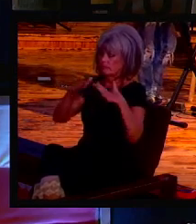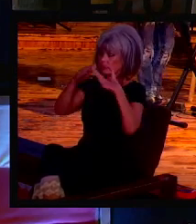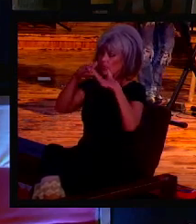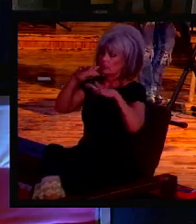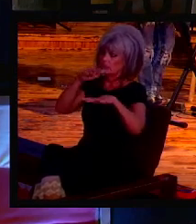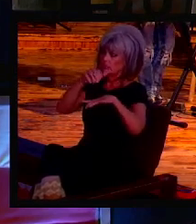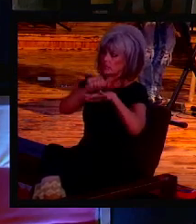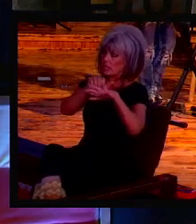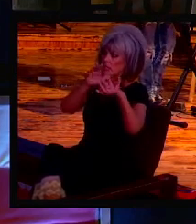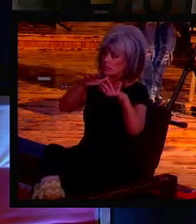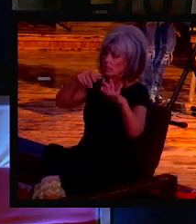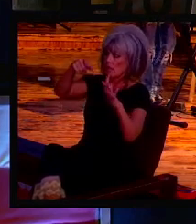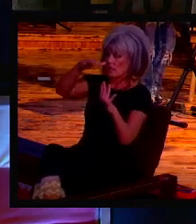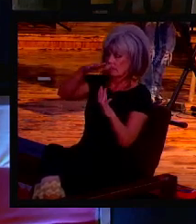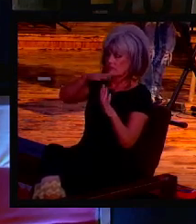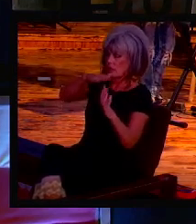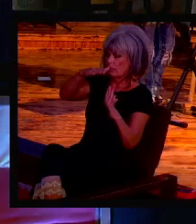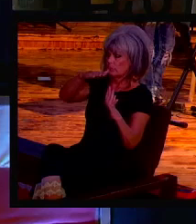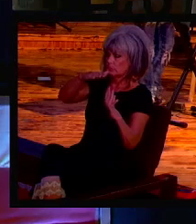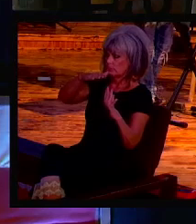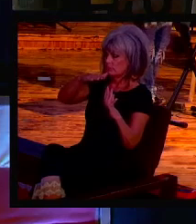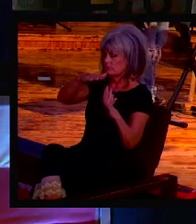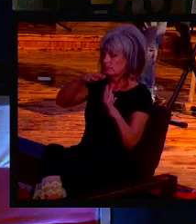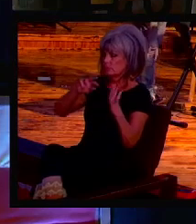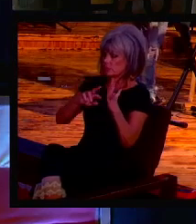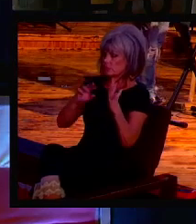to get to the precipice of your purpose,